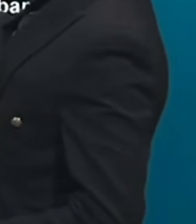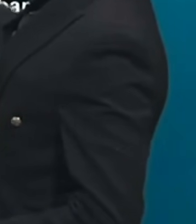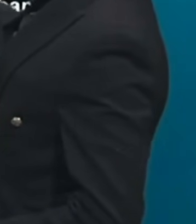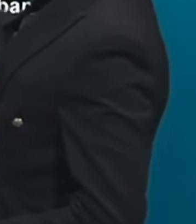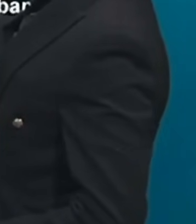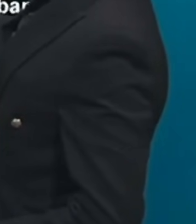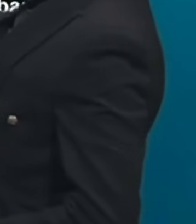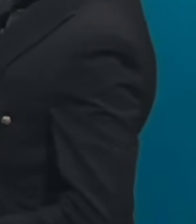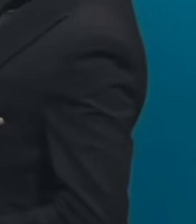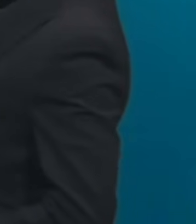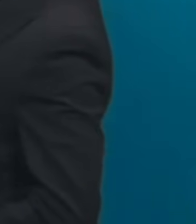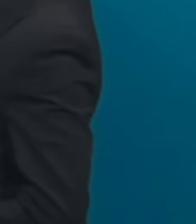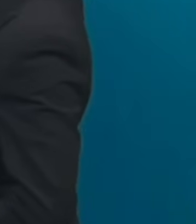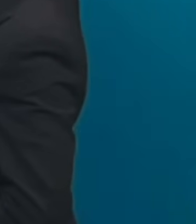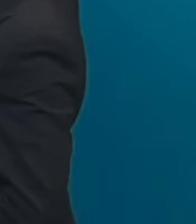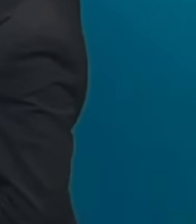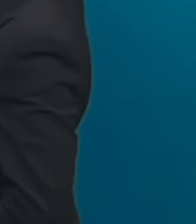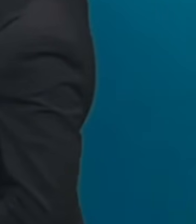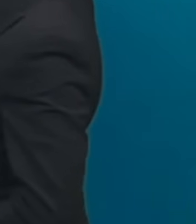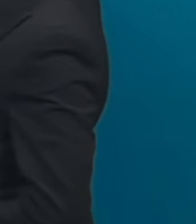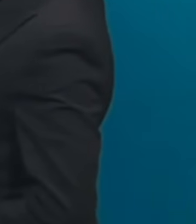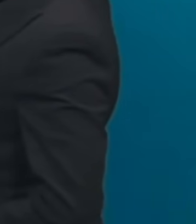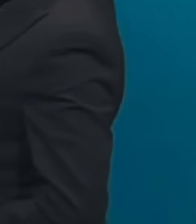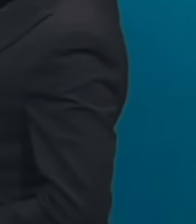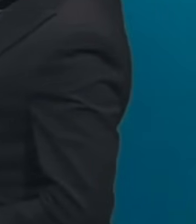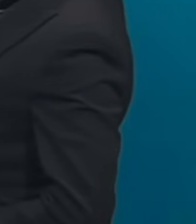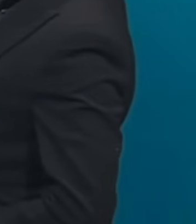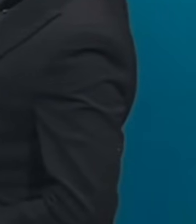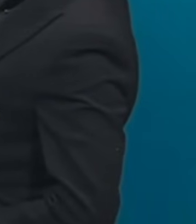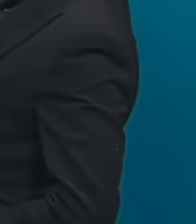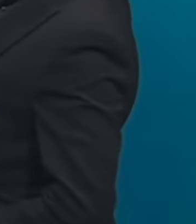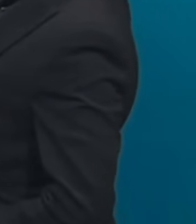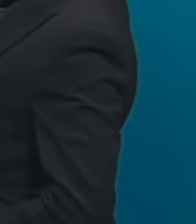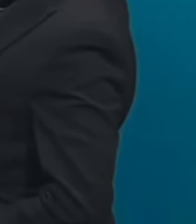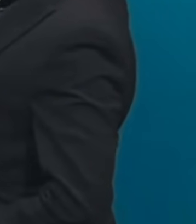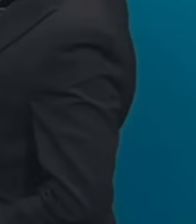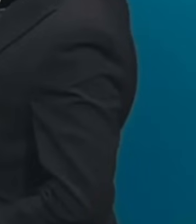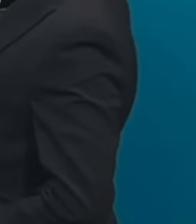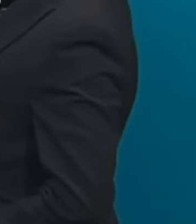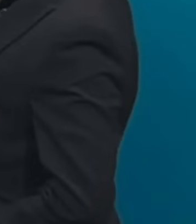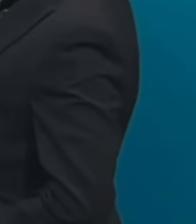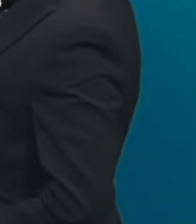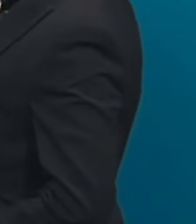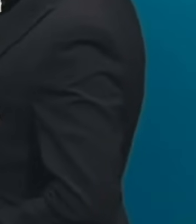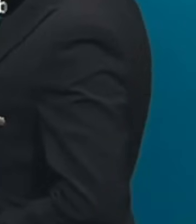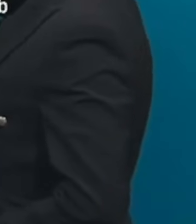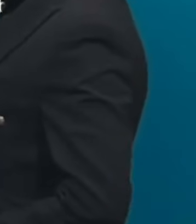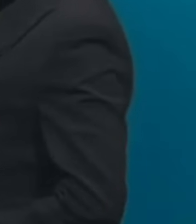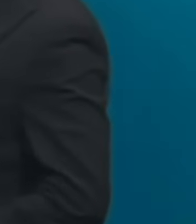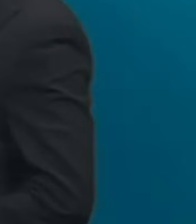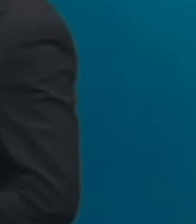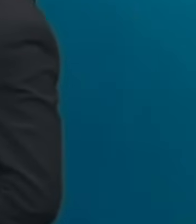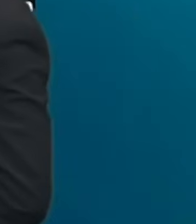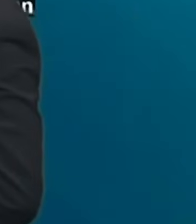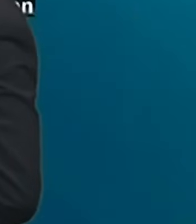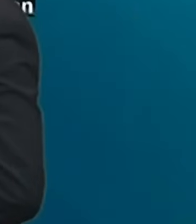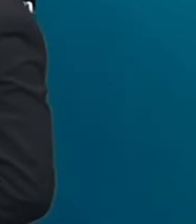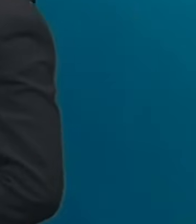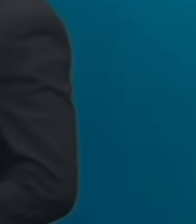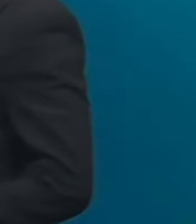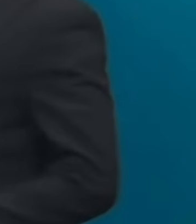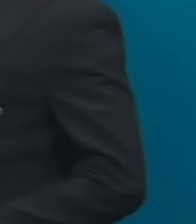ya Mpumalanga le wena o le go ka mono provinceng ya Gauteng sa le gona diprovince tše 30 di tlebego di tshwala-tshwala ka dipula re lebetse gape le mari o